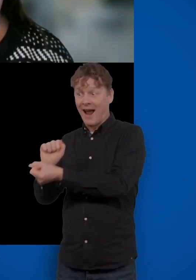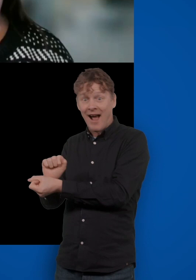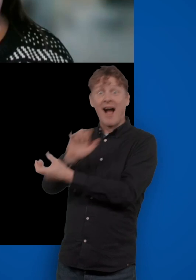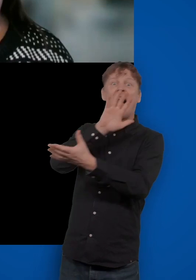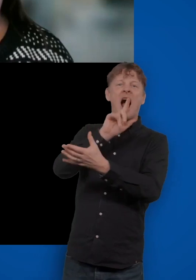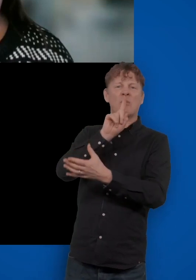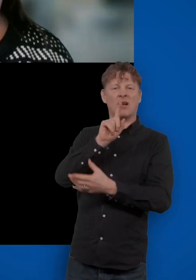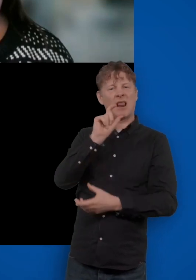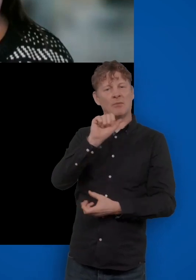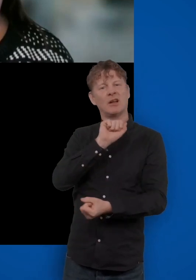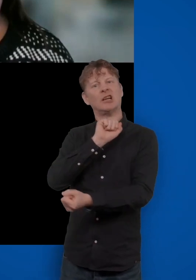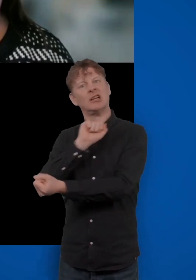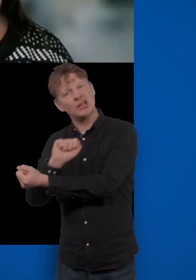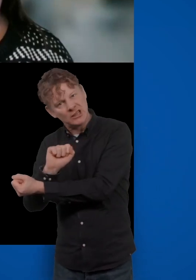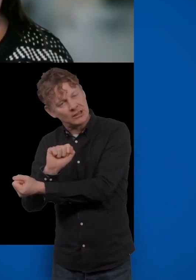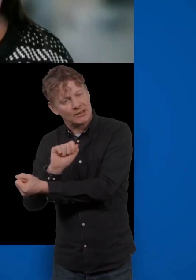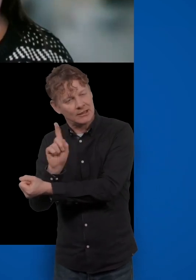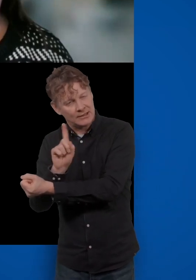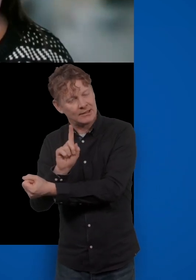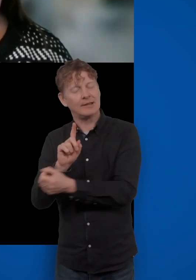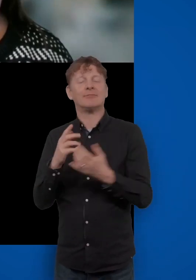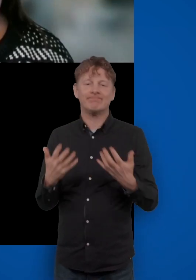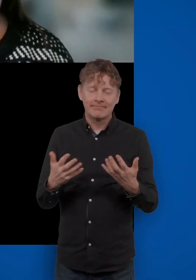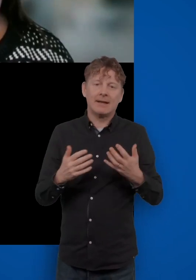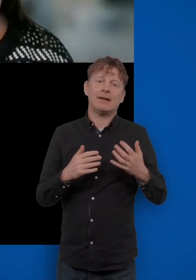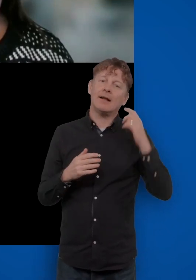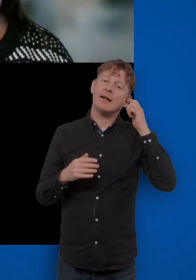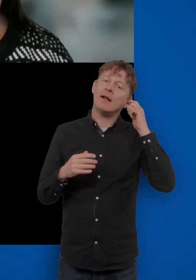constraining in others, was that we didn't have